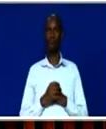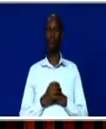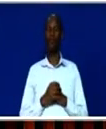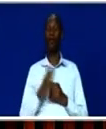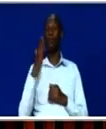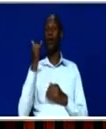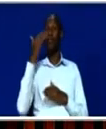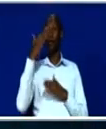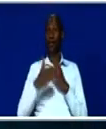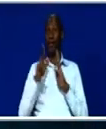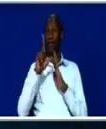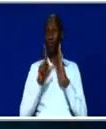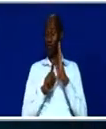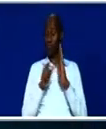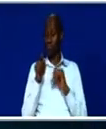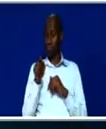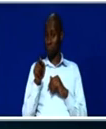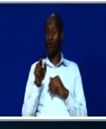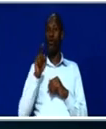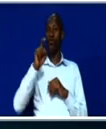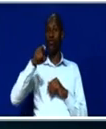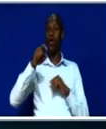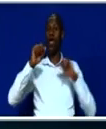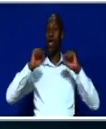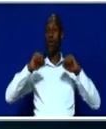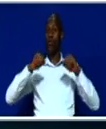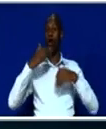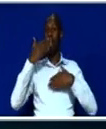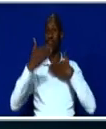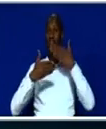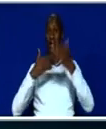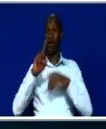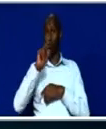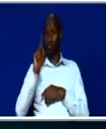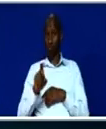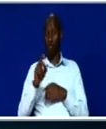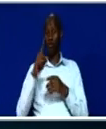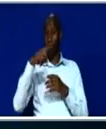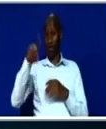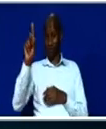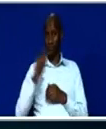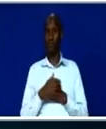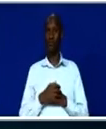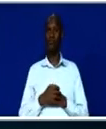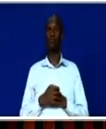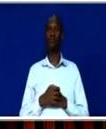By the end of this lesson, you should be able to answer the following questions correctly.